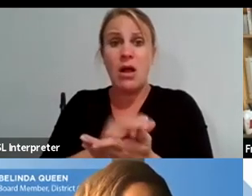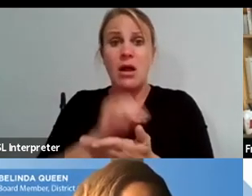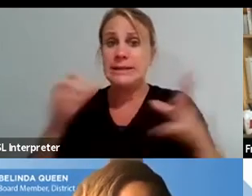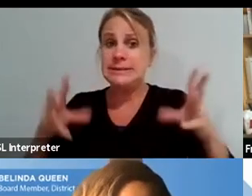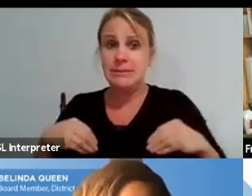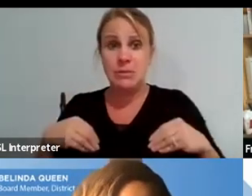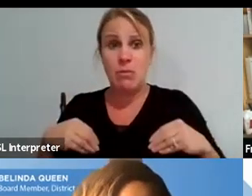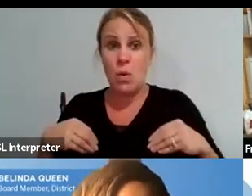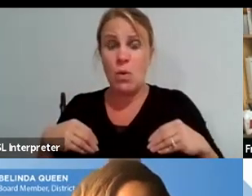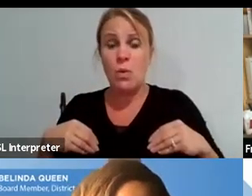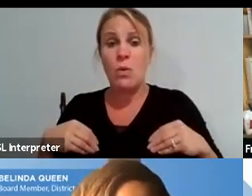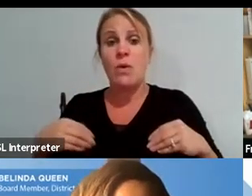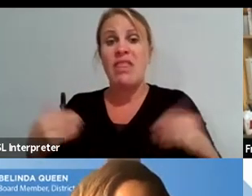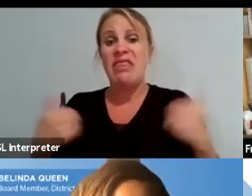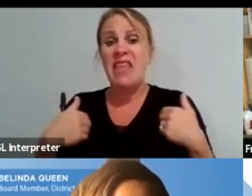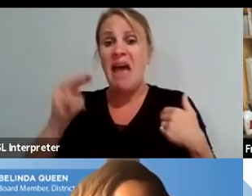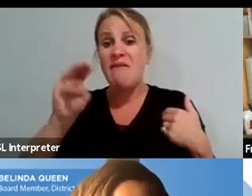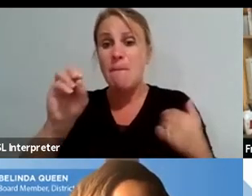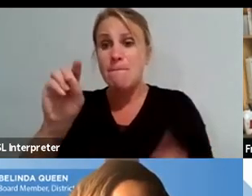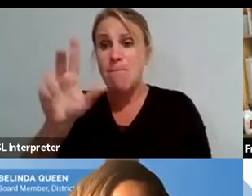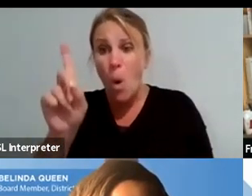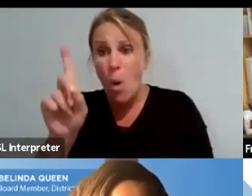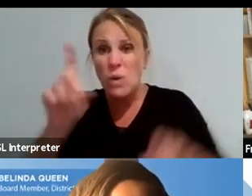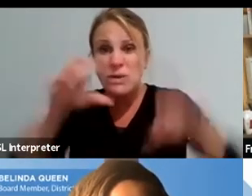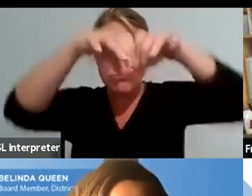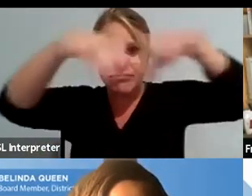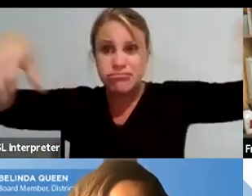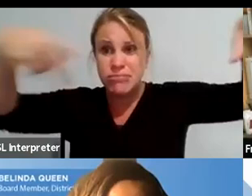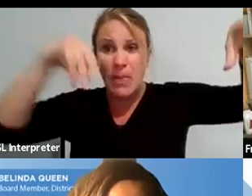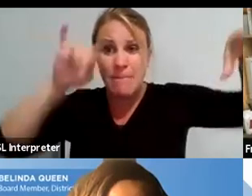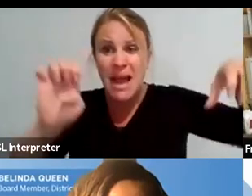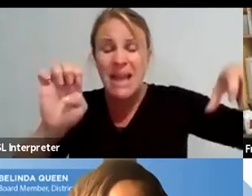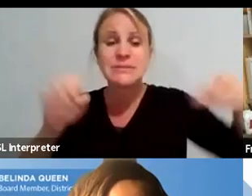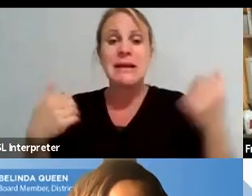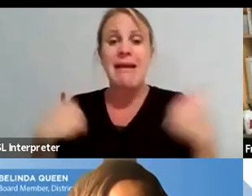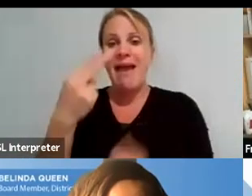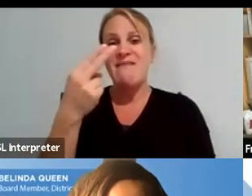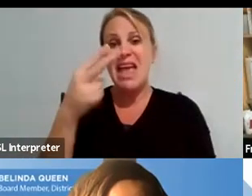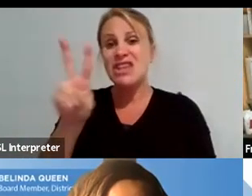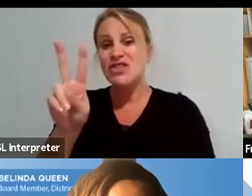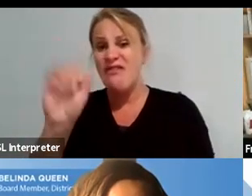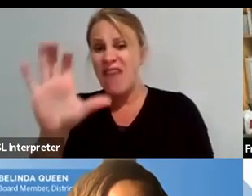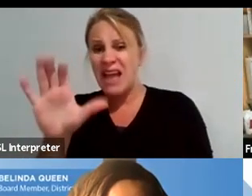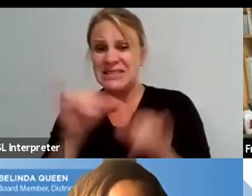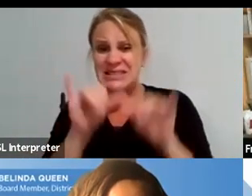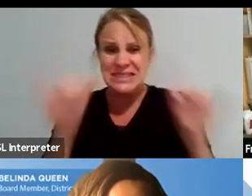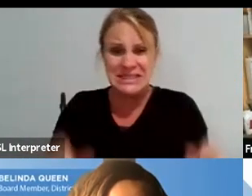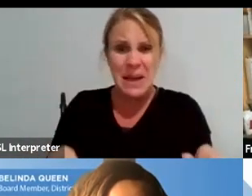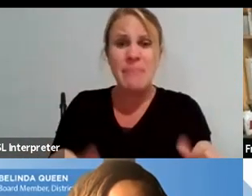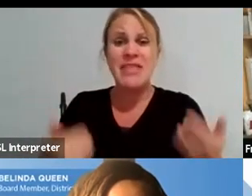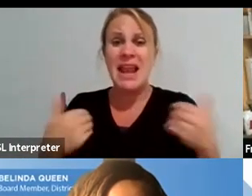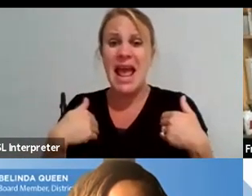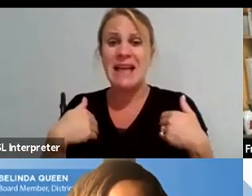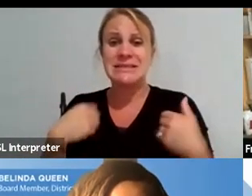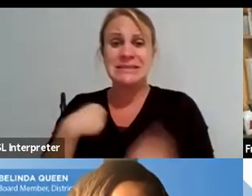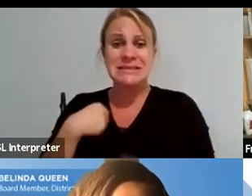unacceptable. There are molded pipes. There is an HVAC system, which makes the students and the faculty and the